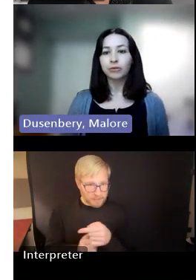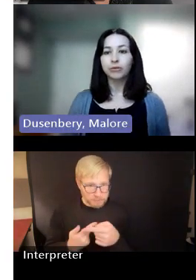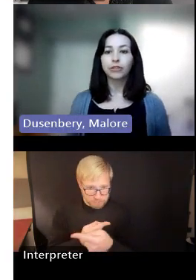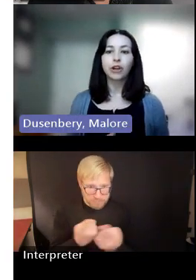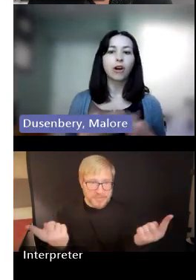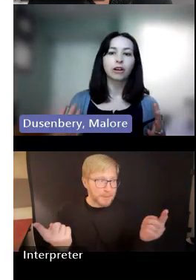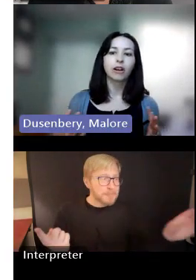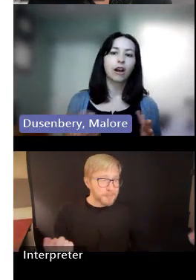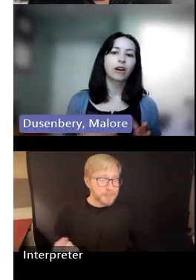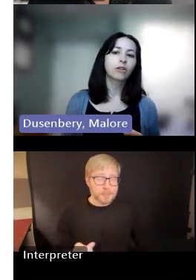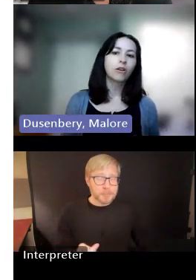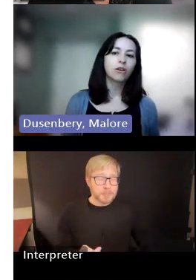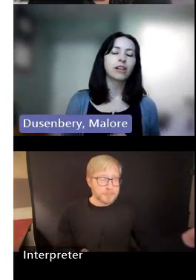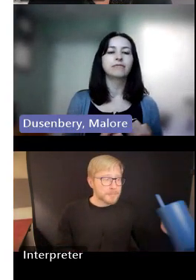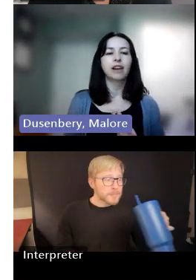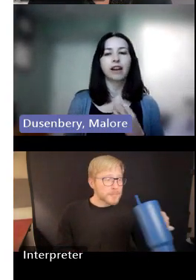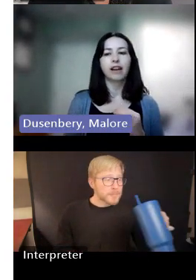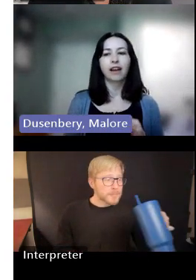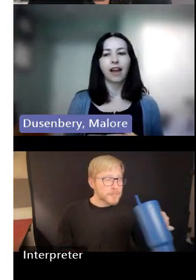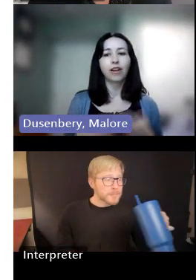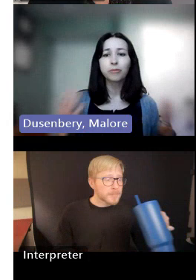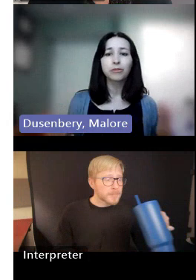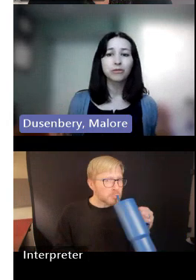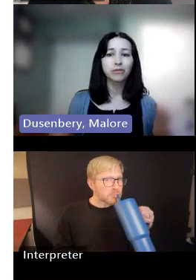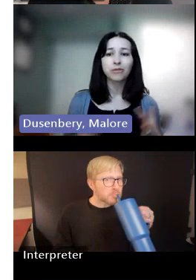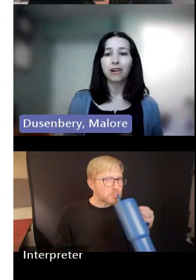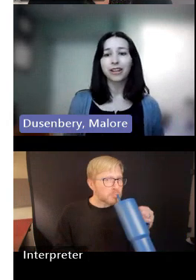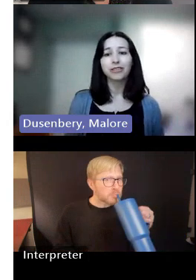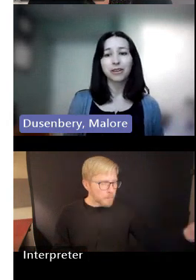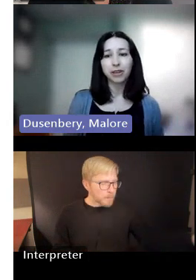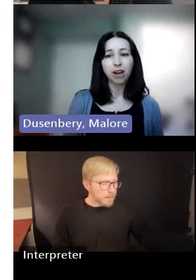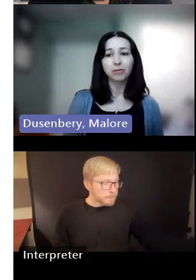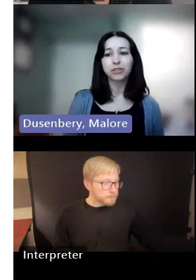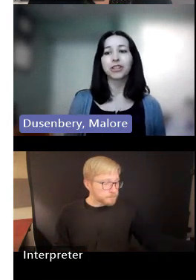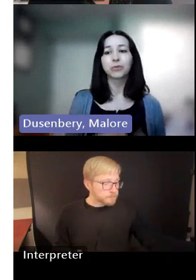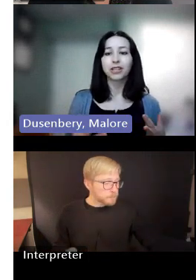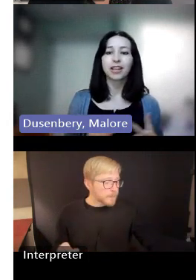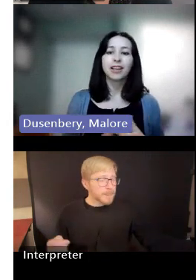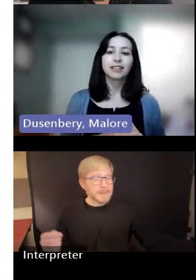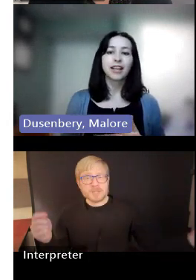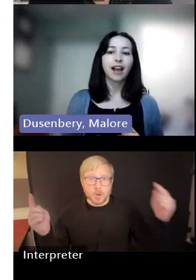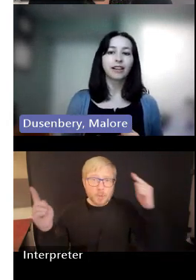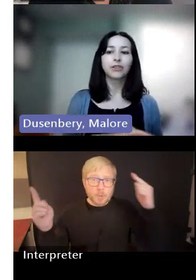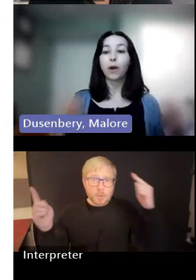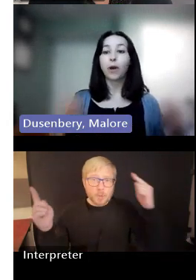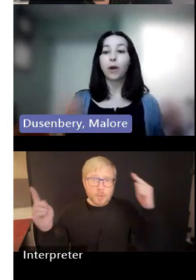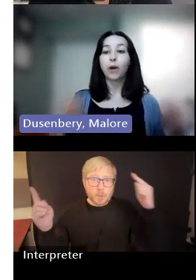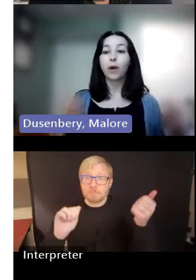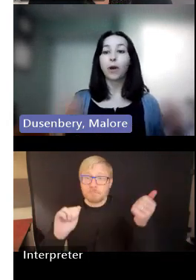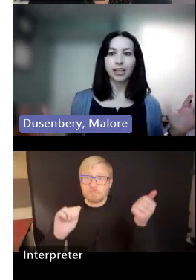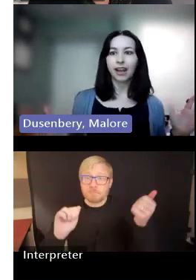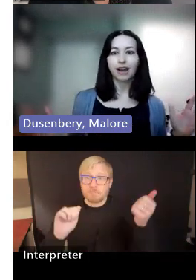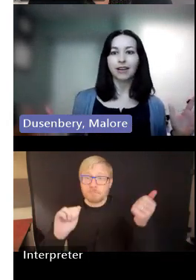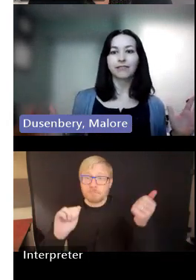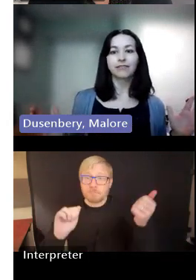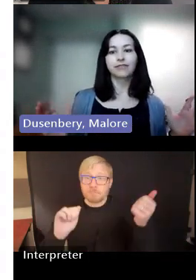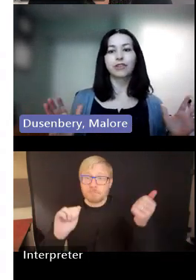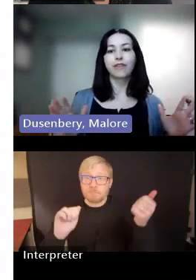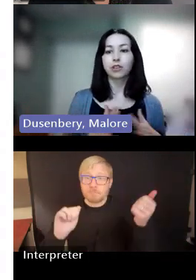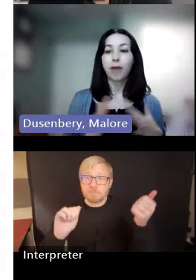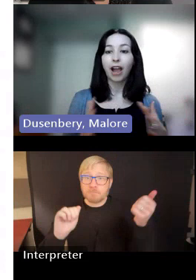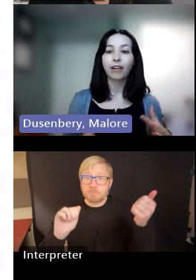So our goal, and I hope you all can agree that we accomplished this, was to highlight the wide diversity